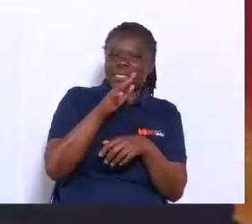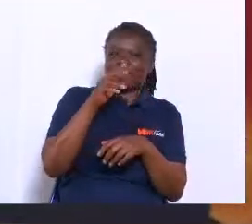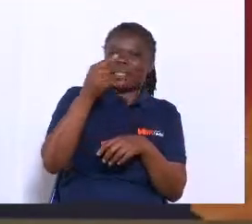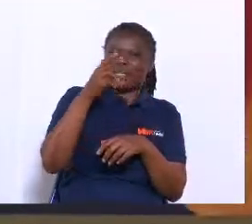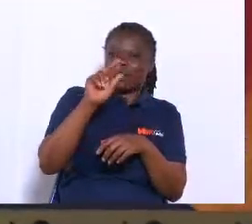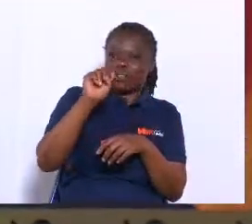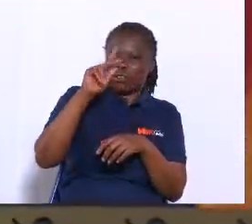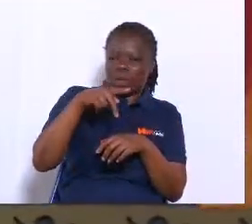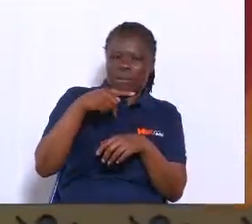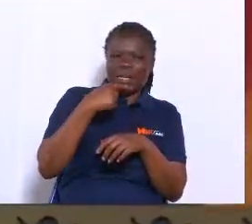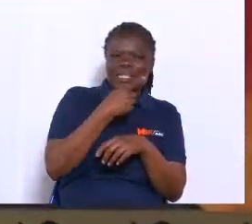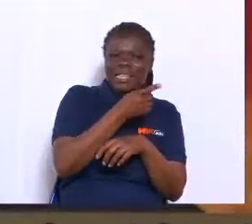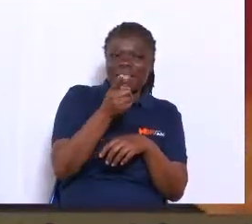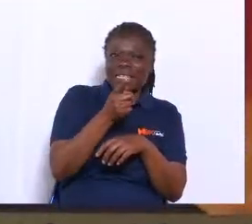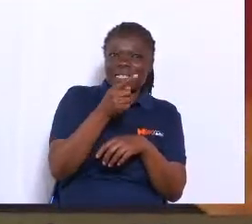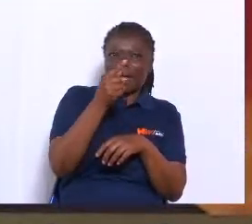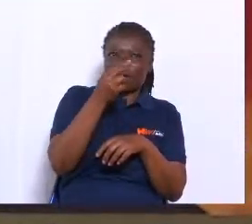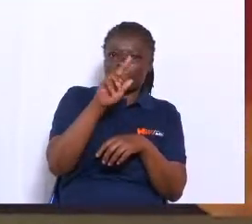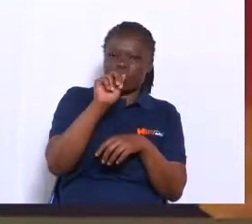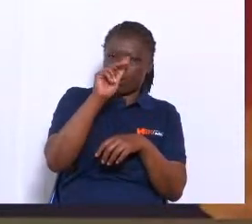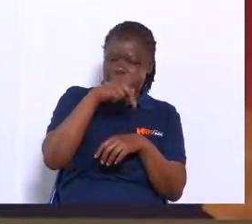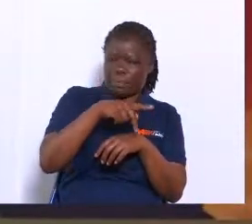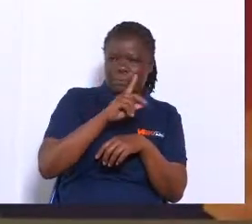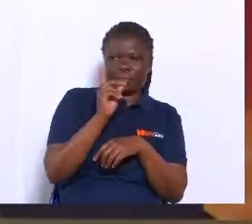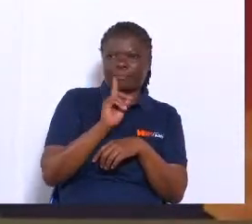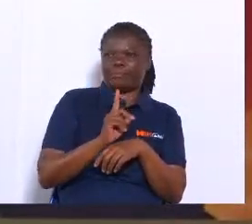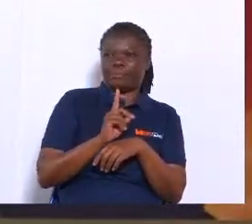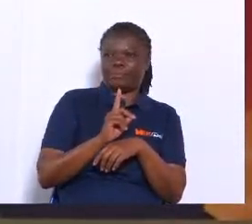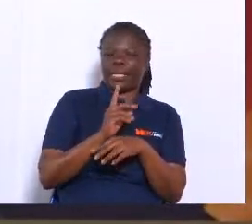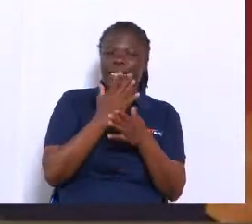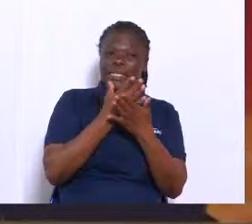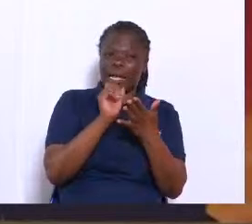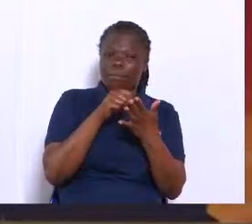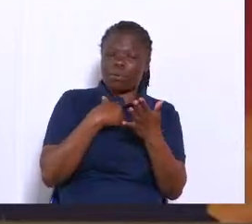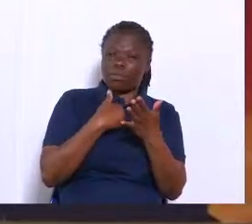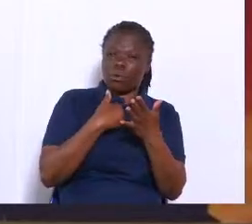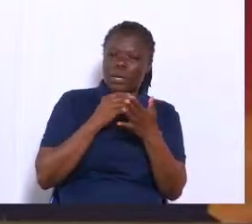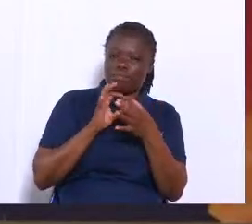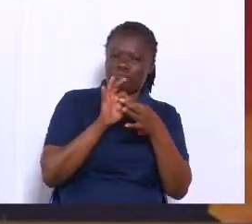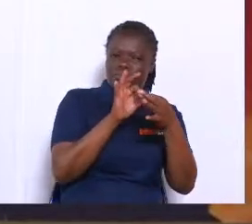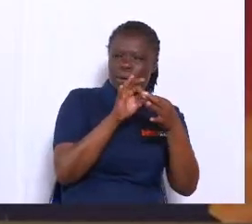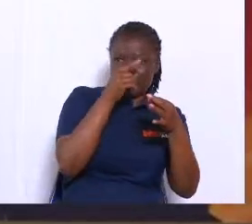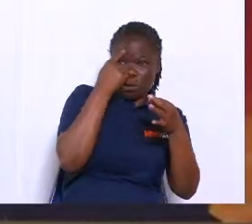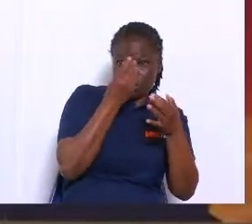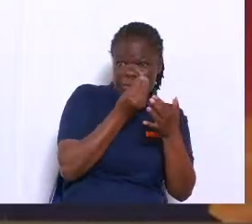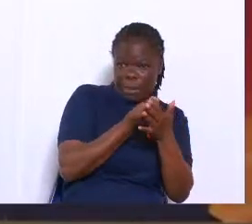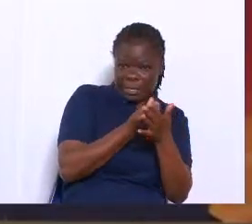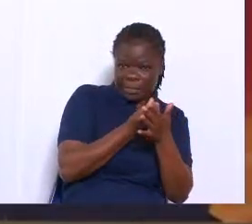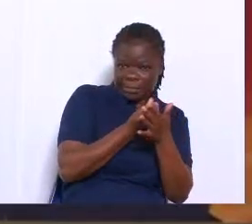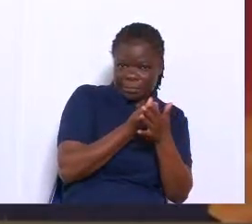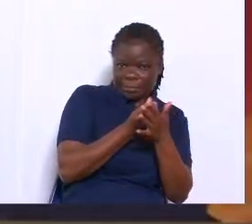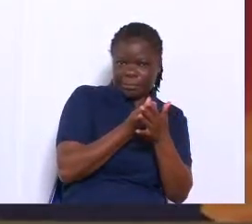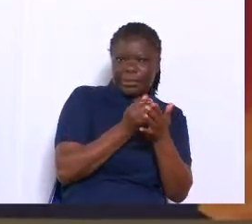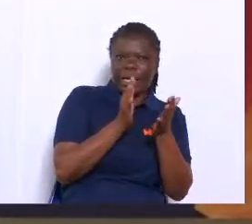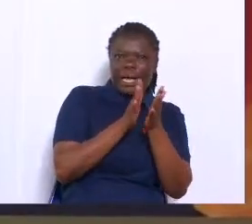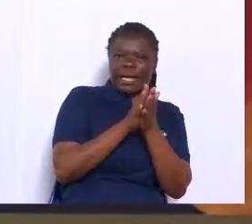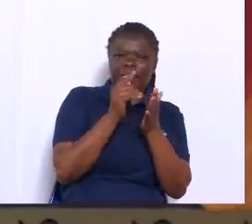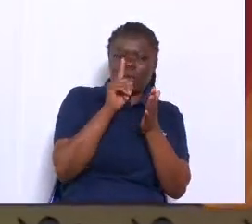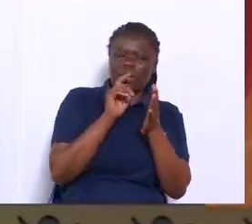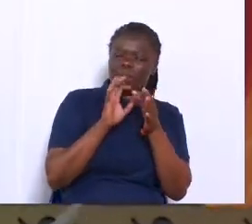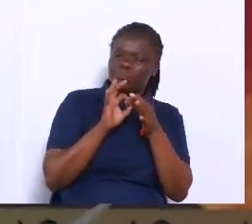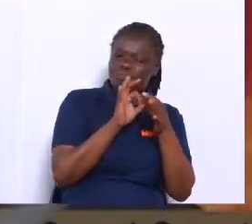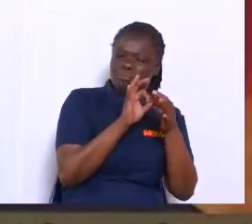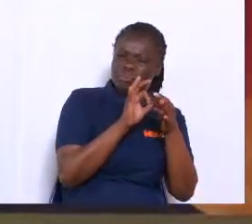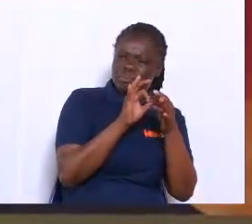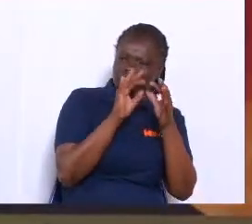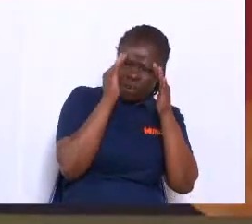this is a trap. Some are going to be trapped by money, and they will be so enticed by